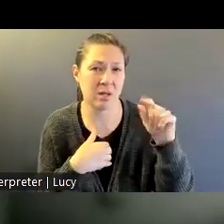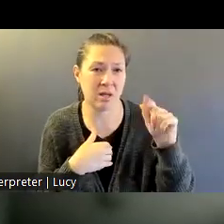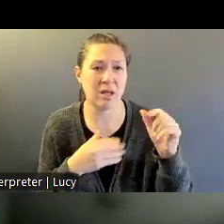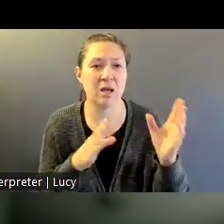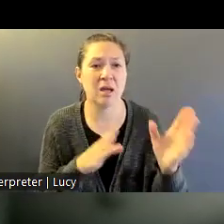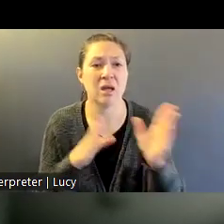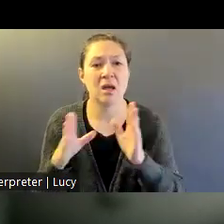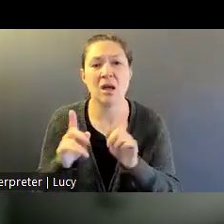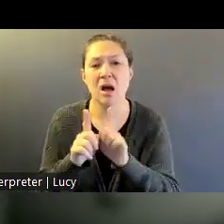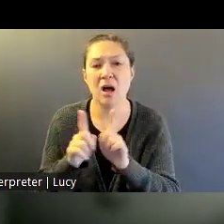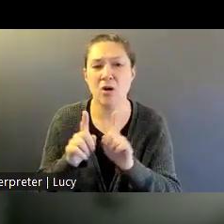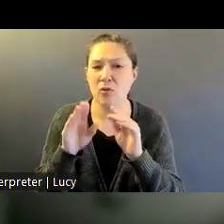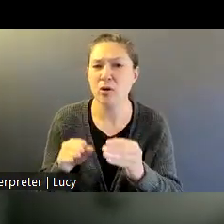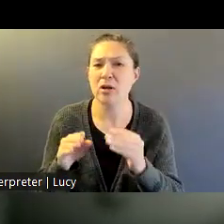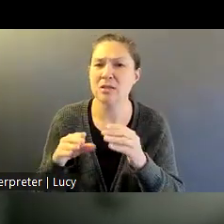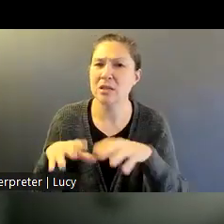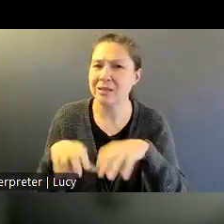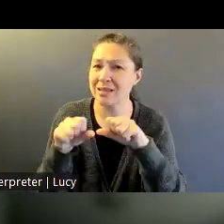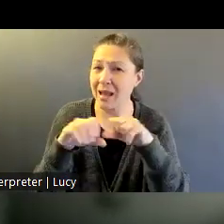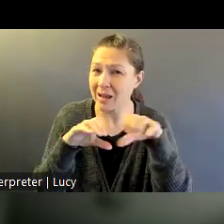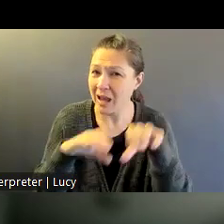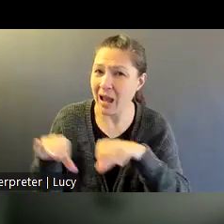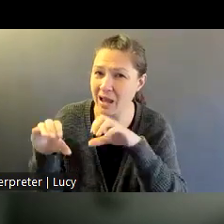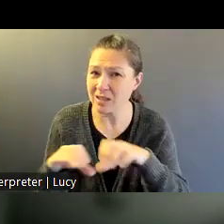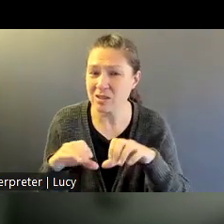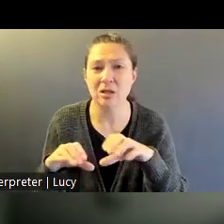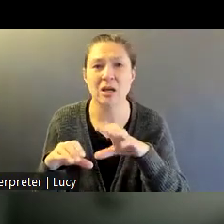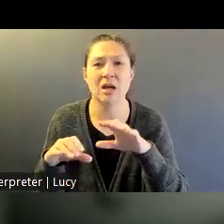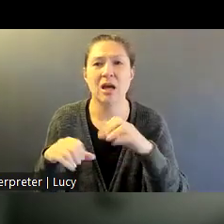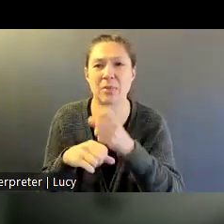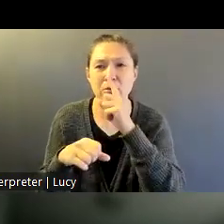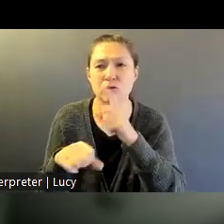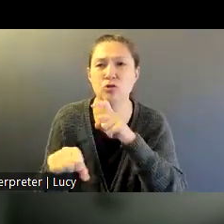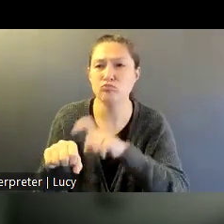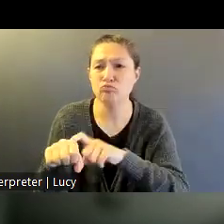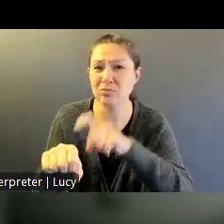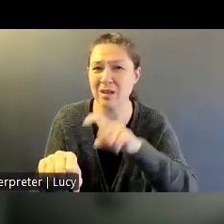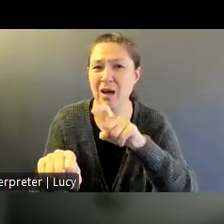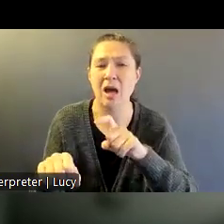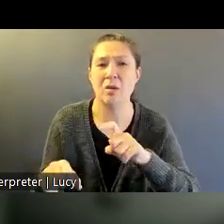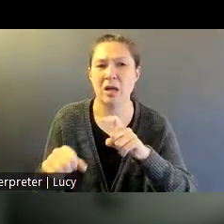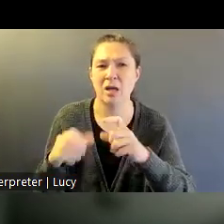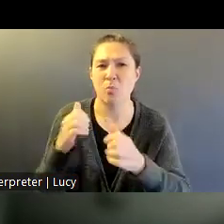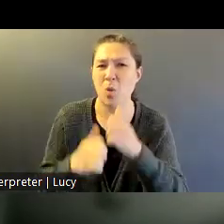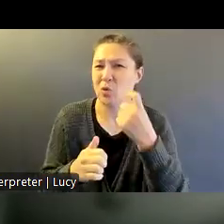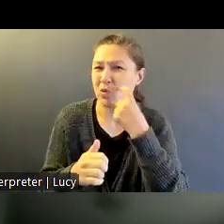actionability and timeliness, so gathering data on current public health priority